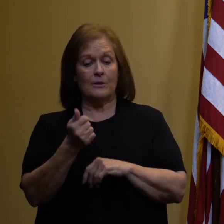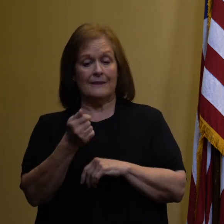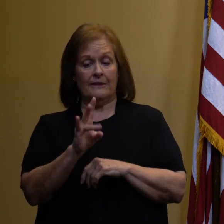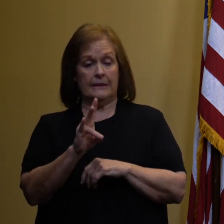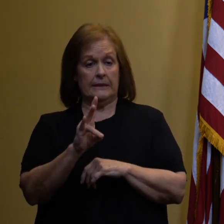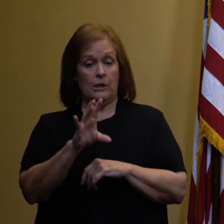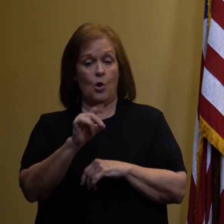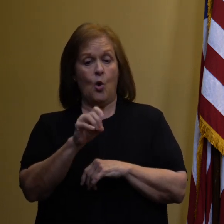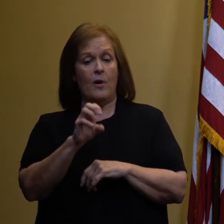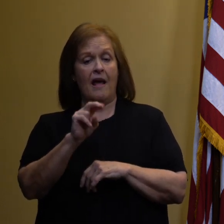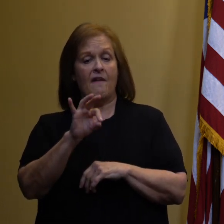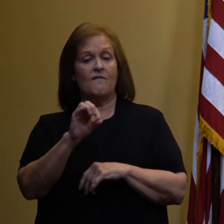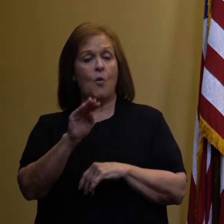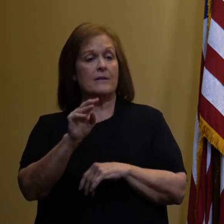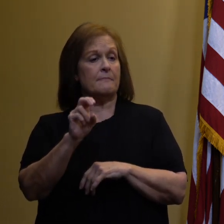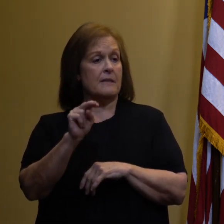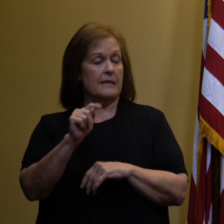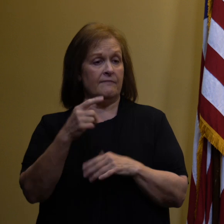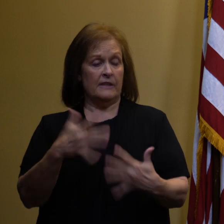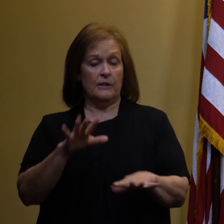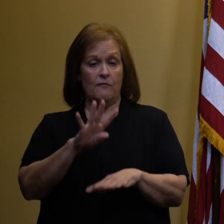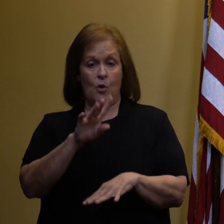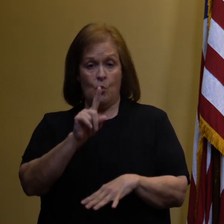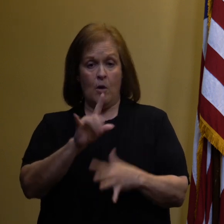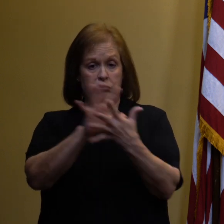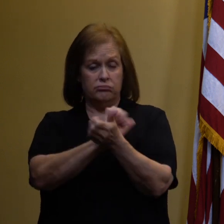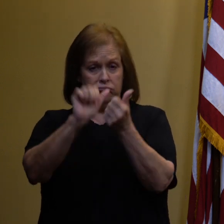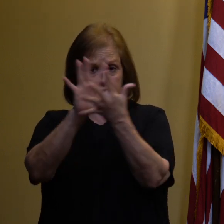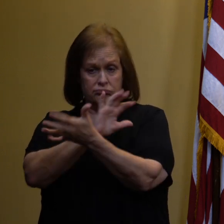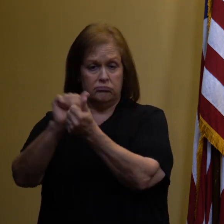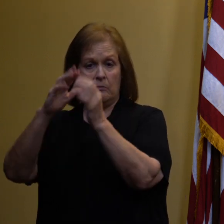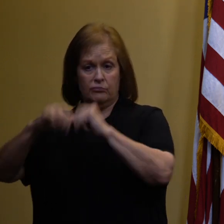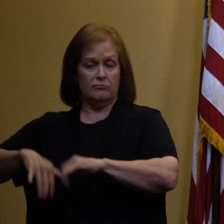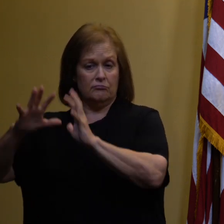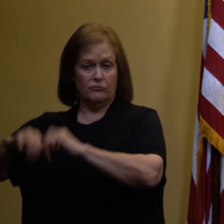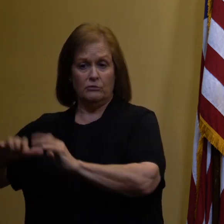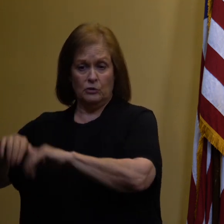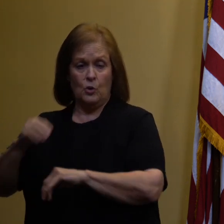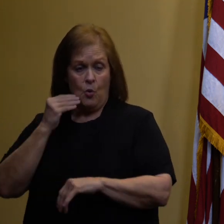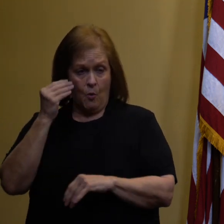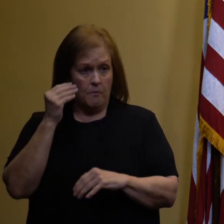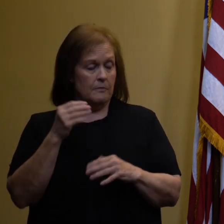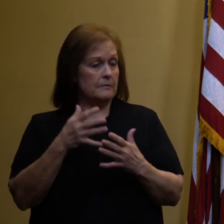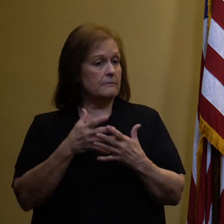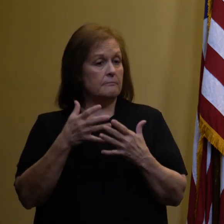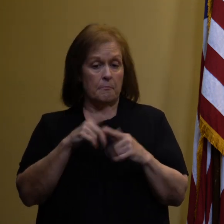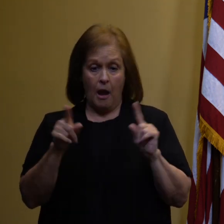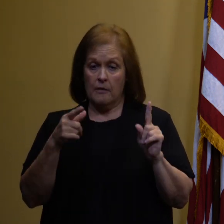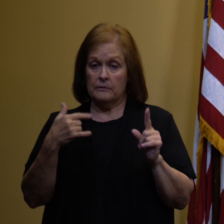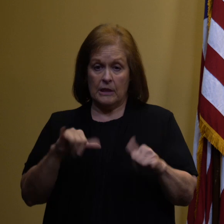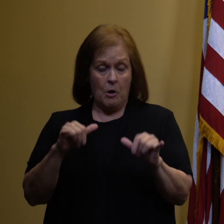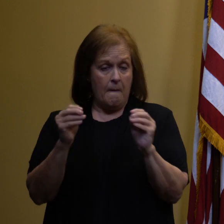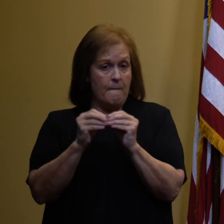17th, code enforcement has completed 41 demolitions so far this year, with many more to